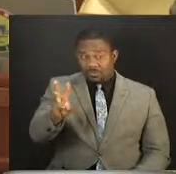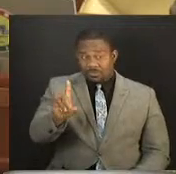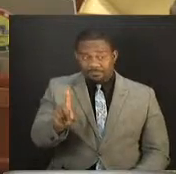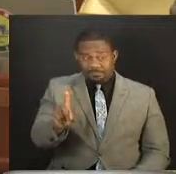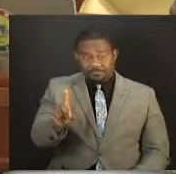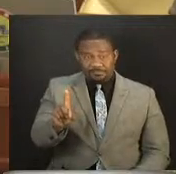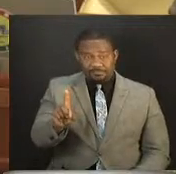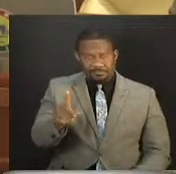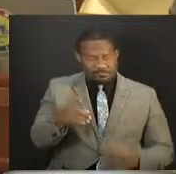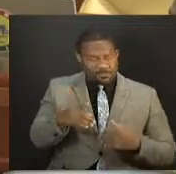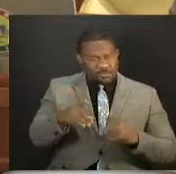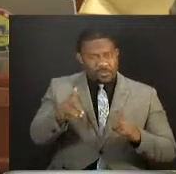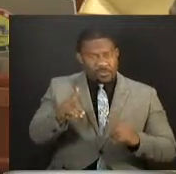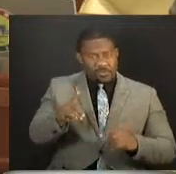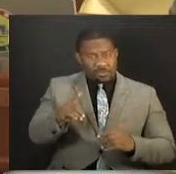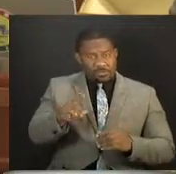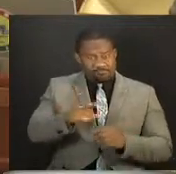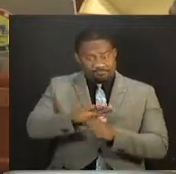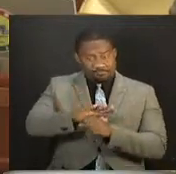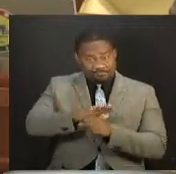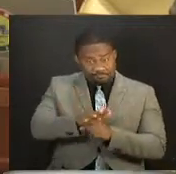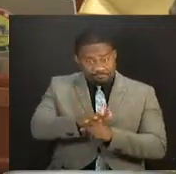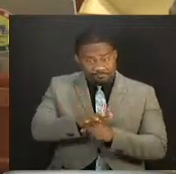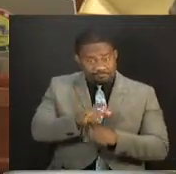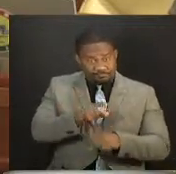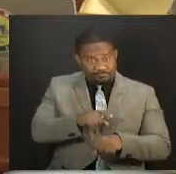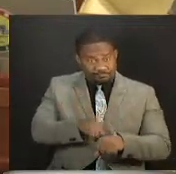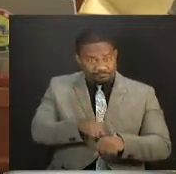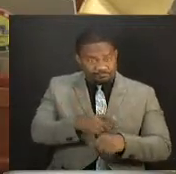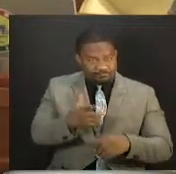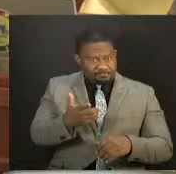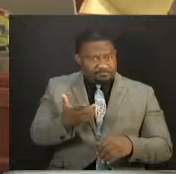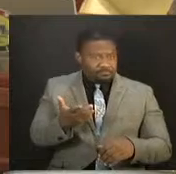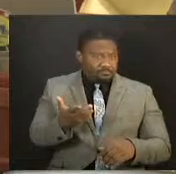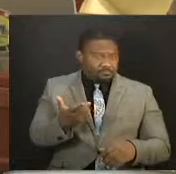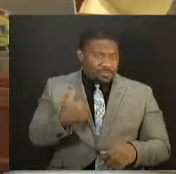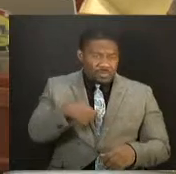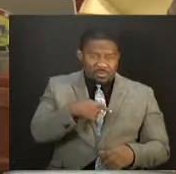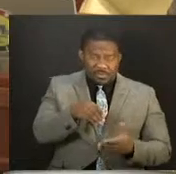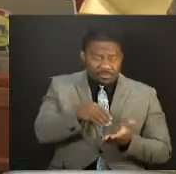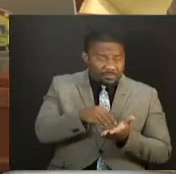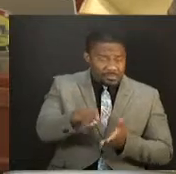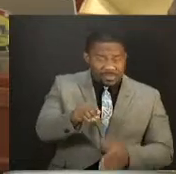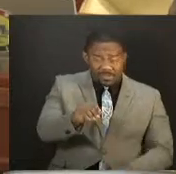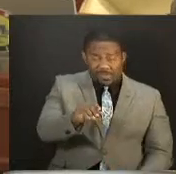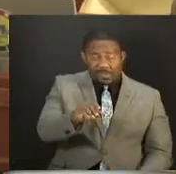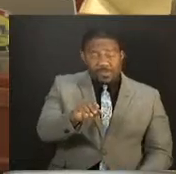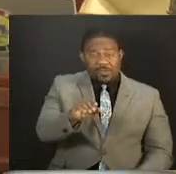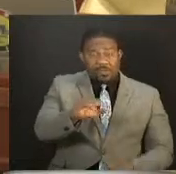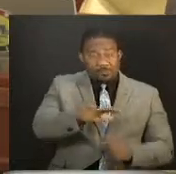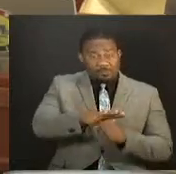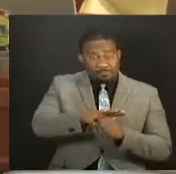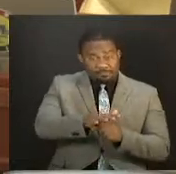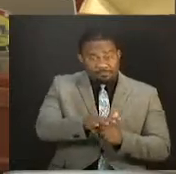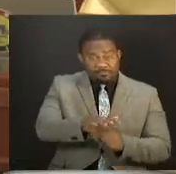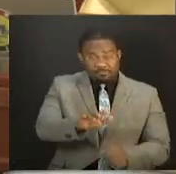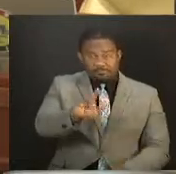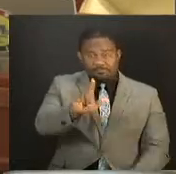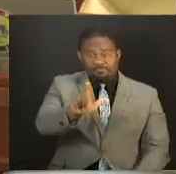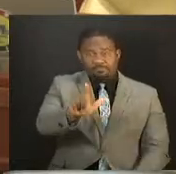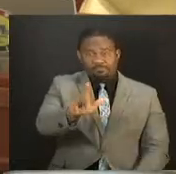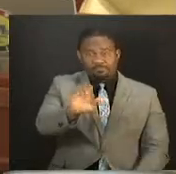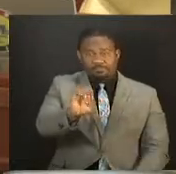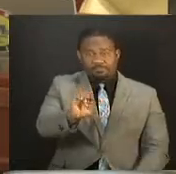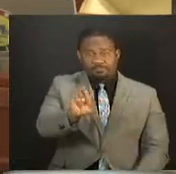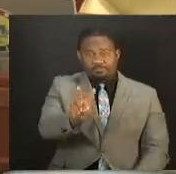of COVID-19. Ghanaians were being asked to pay COVID levy. And you then went